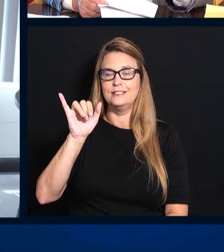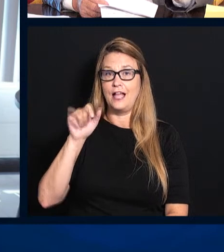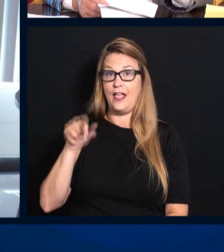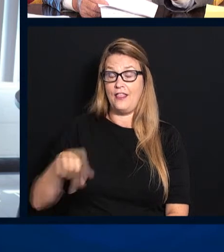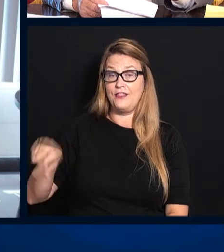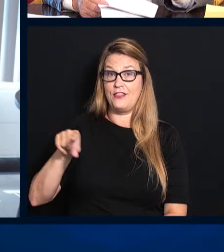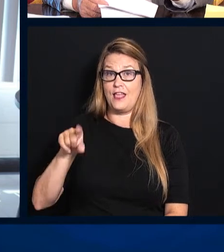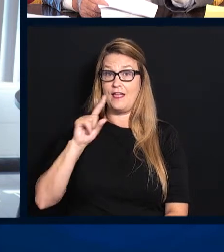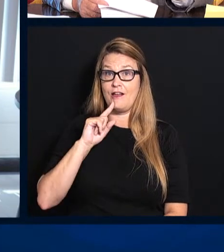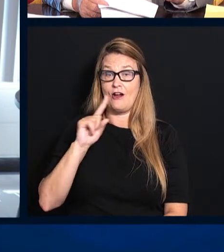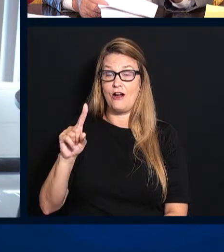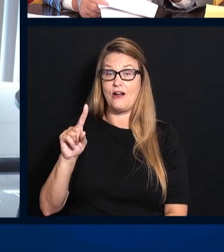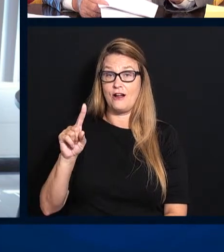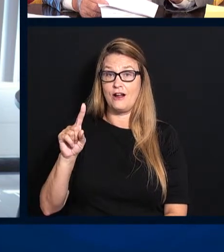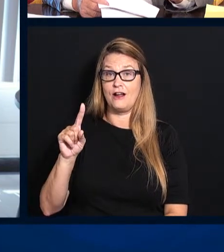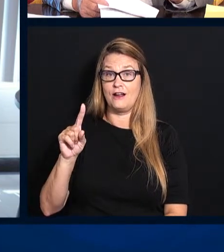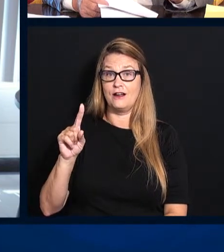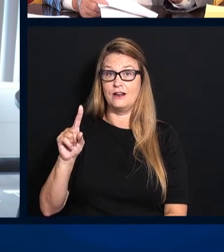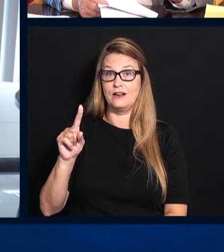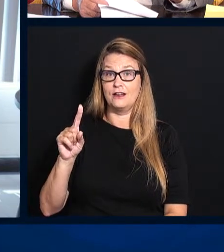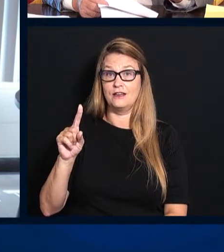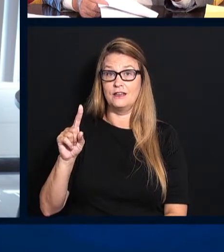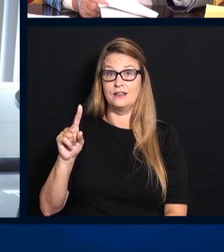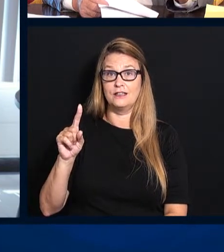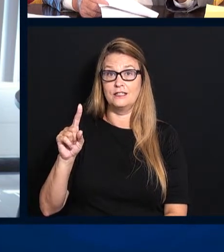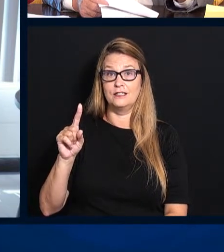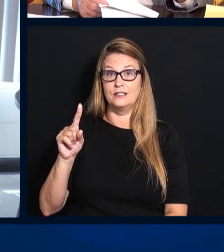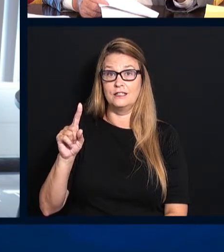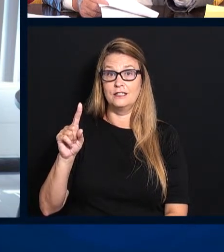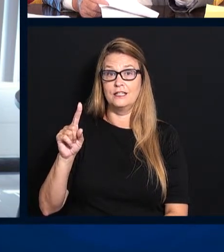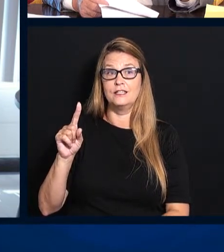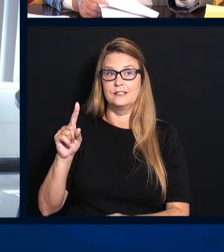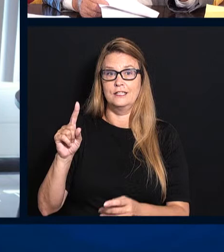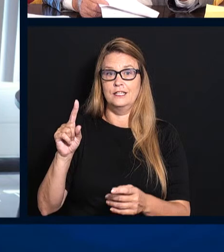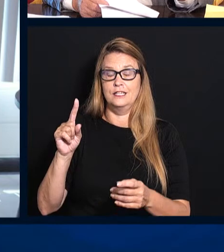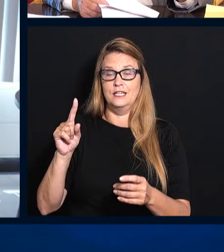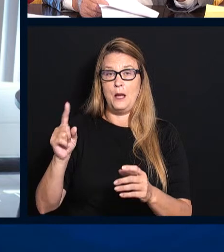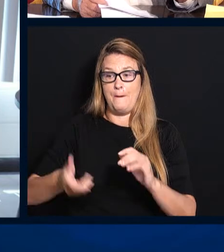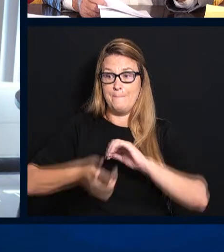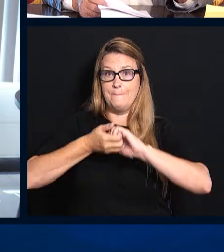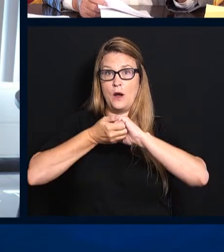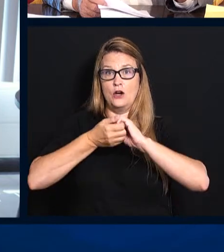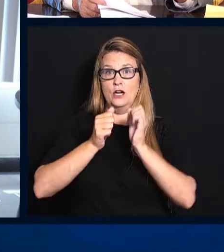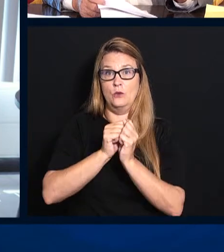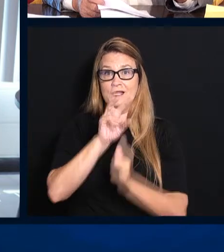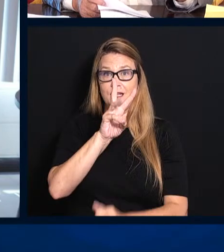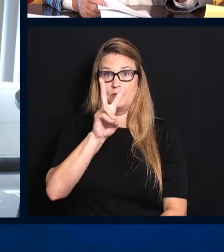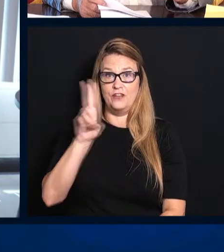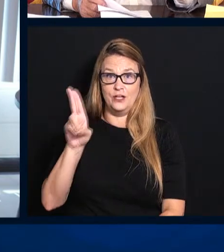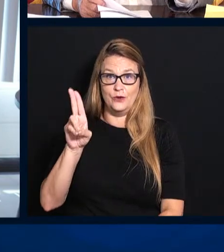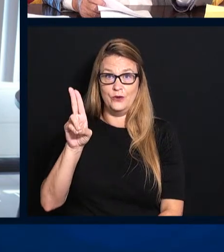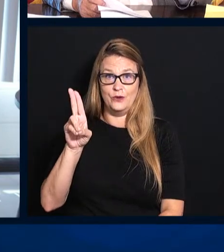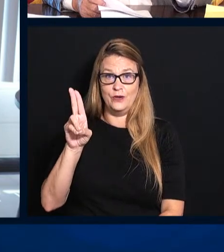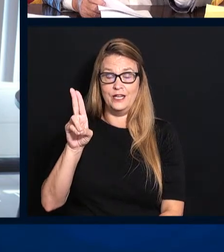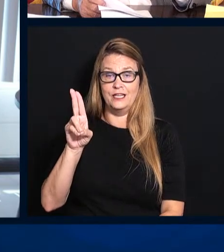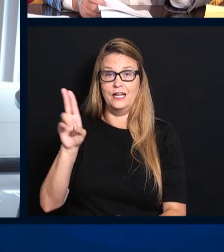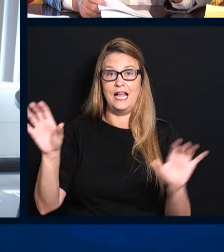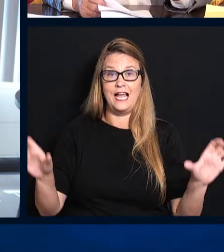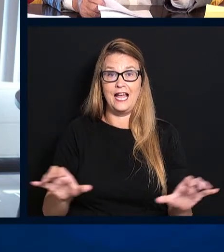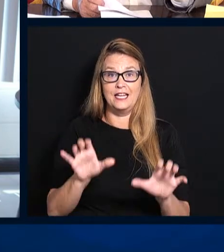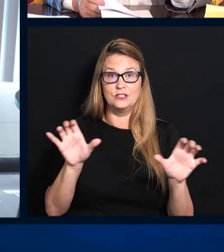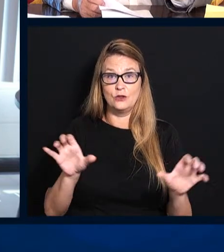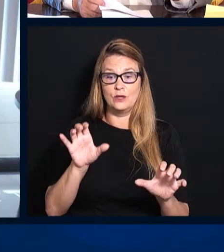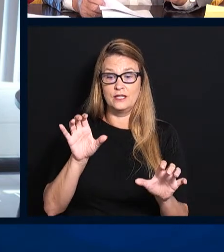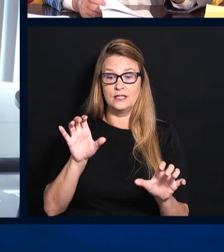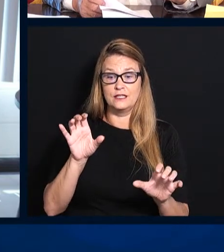is happening in rural hospitals is WVU is partnering with these hospitals and doing